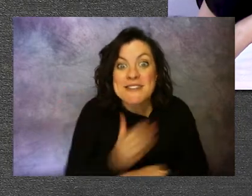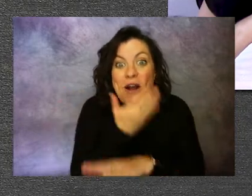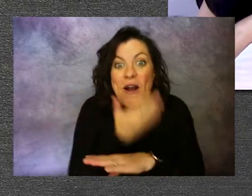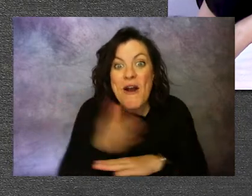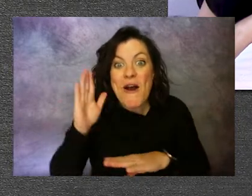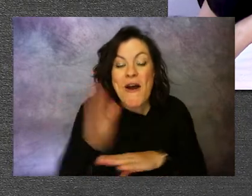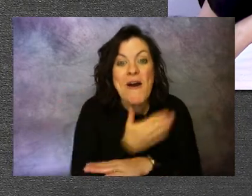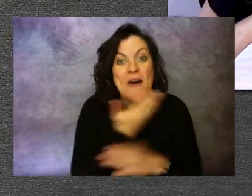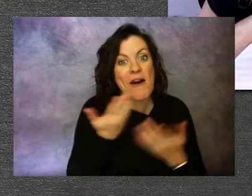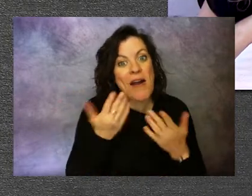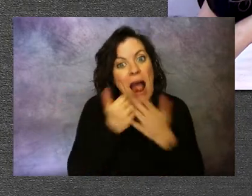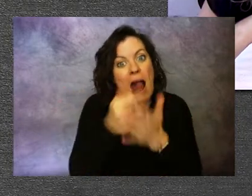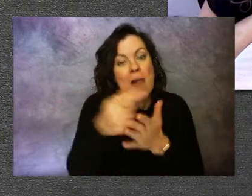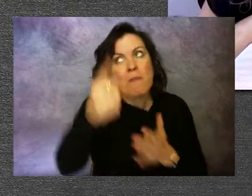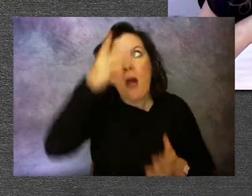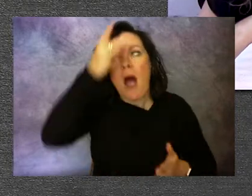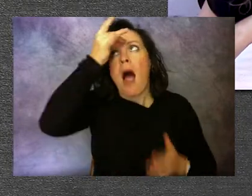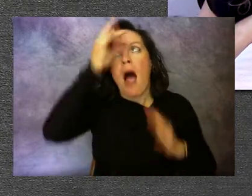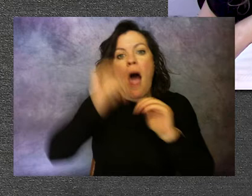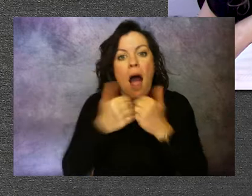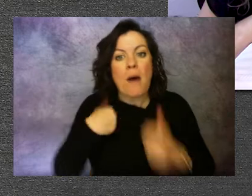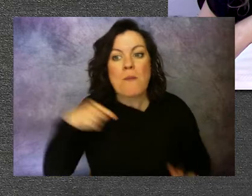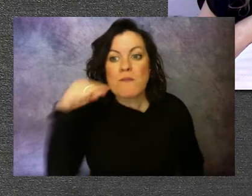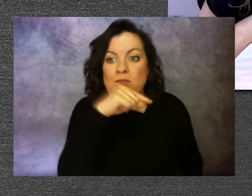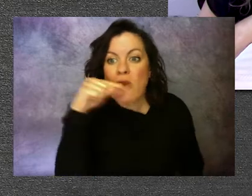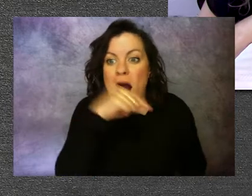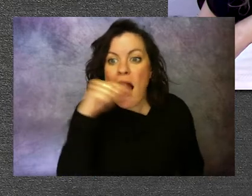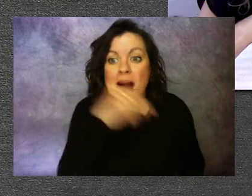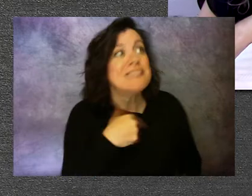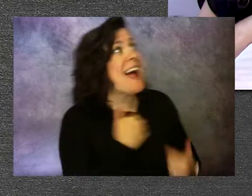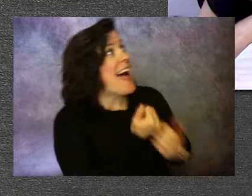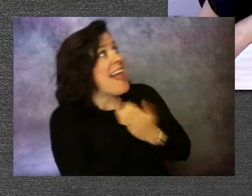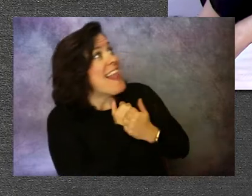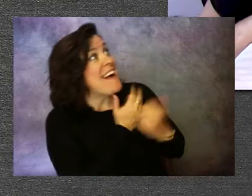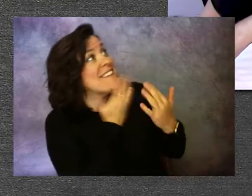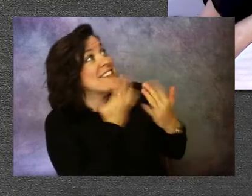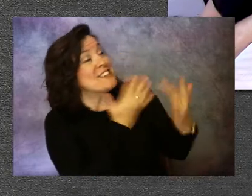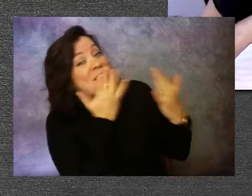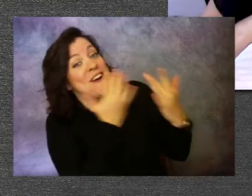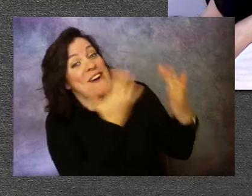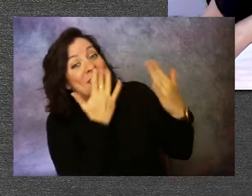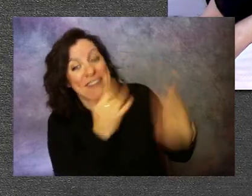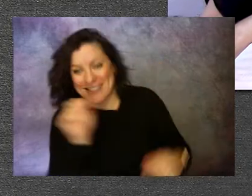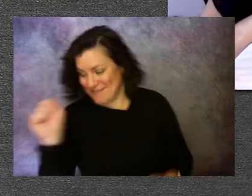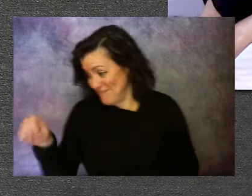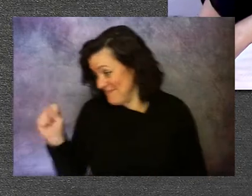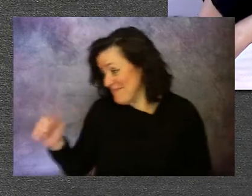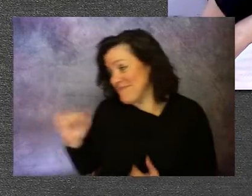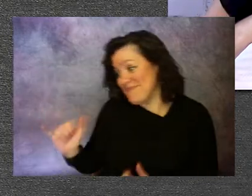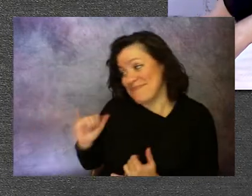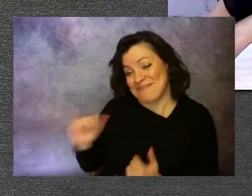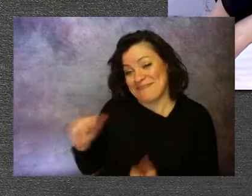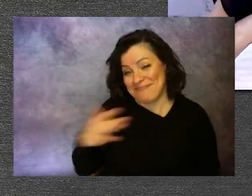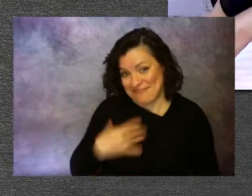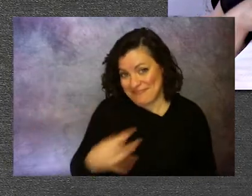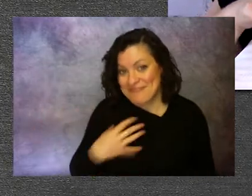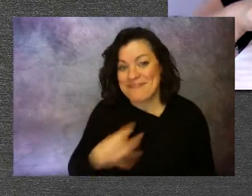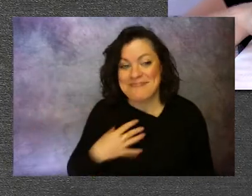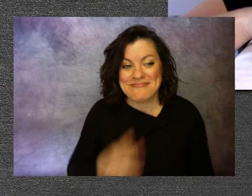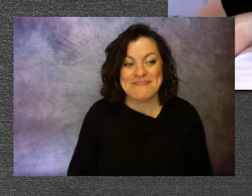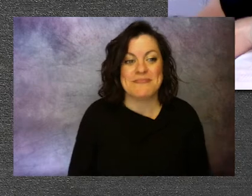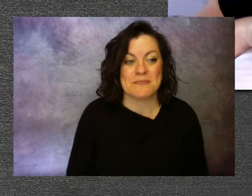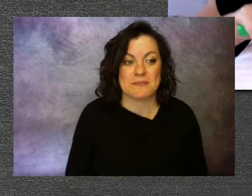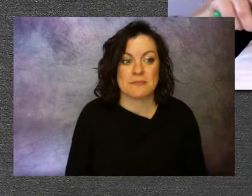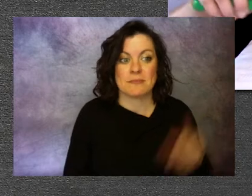want to do a little song? Oh, I love songs. Me too. And when we do this